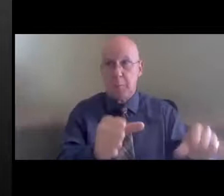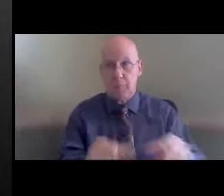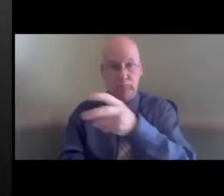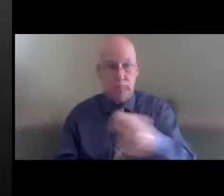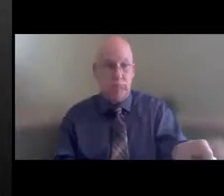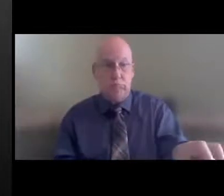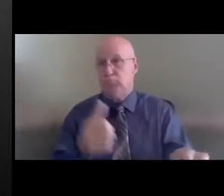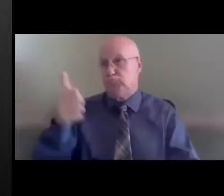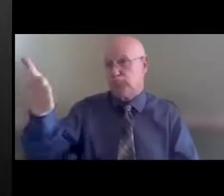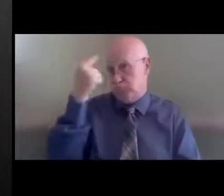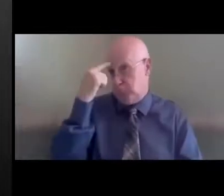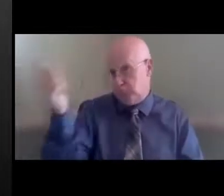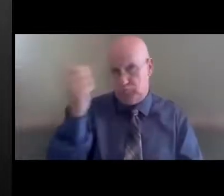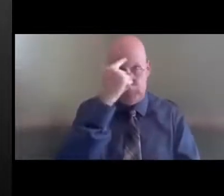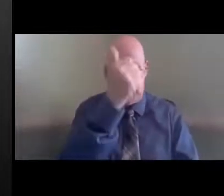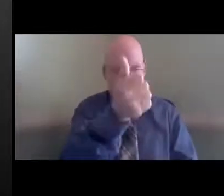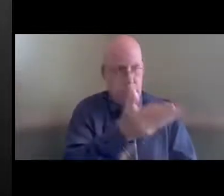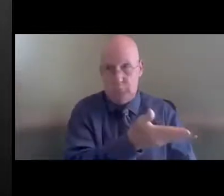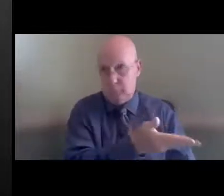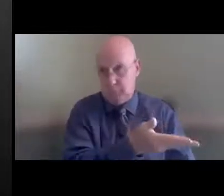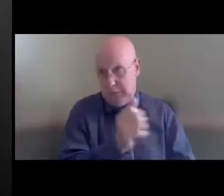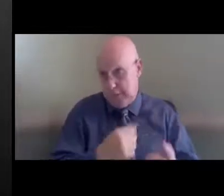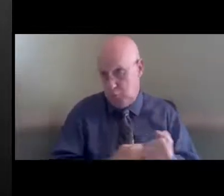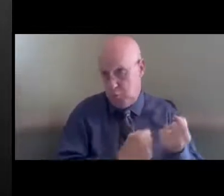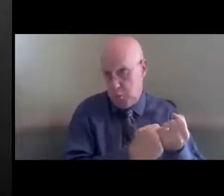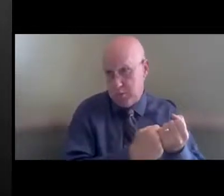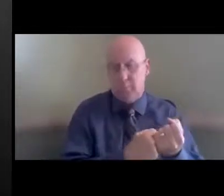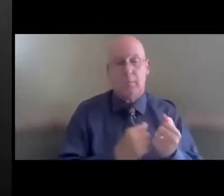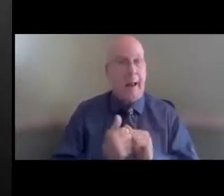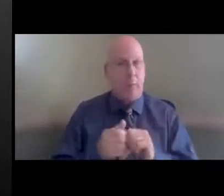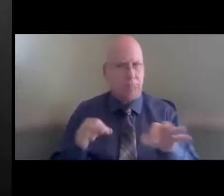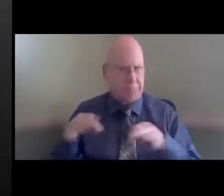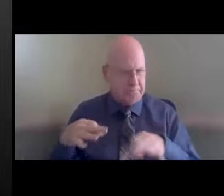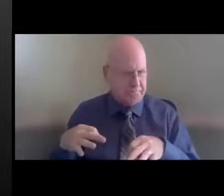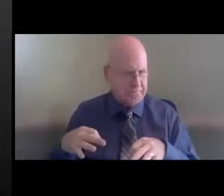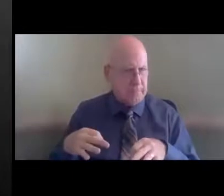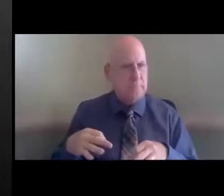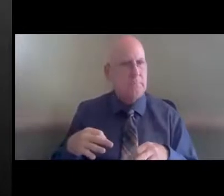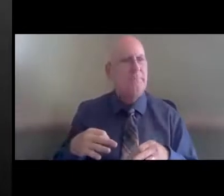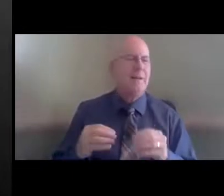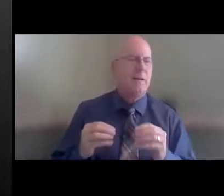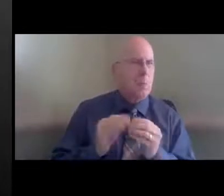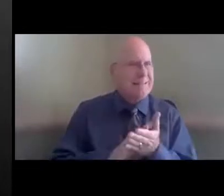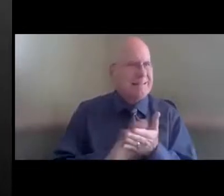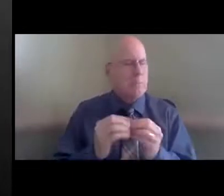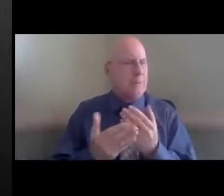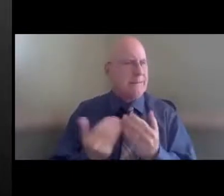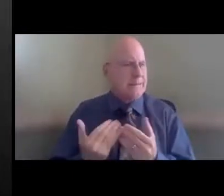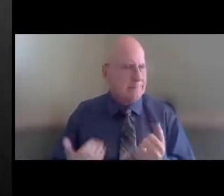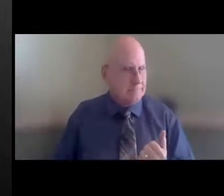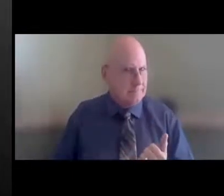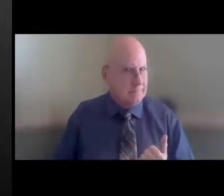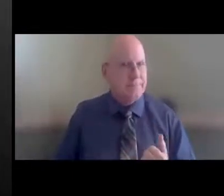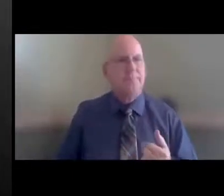this trust for our loved one here, here's how you do it. And it makes it a little bit cleaner and easier. We can